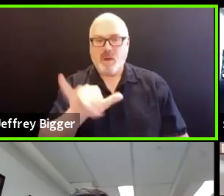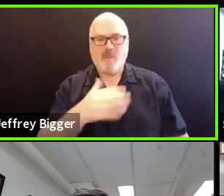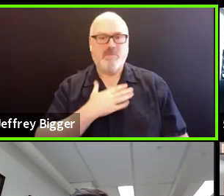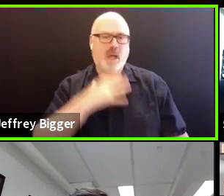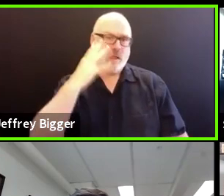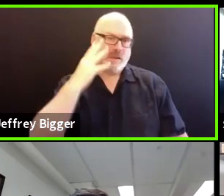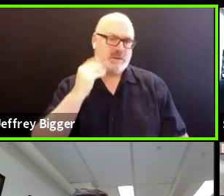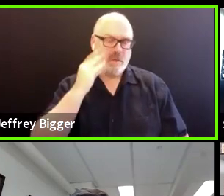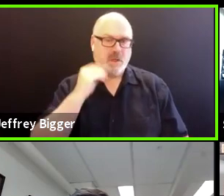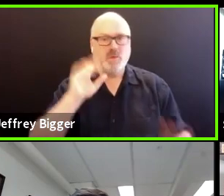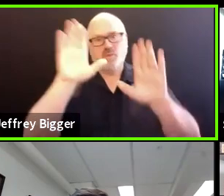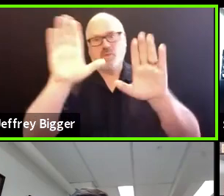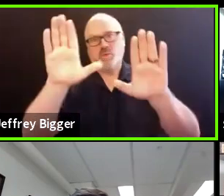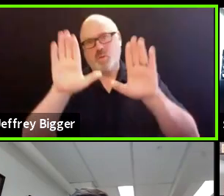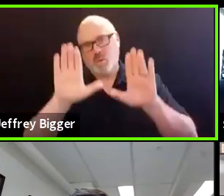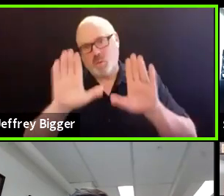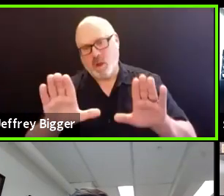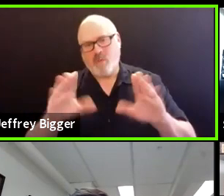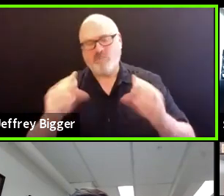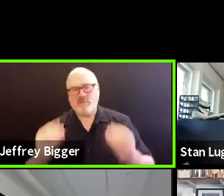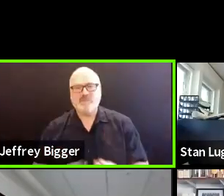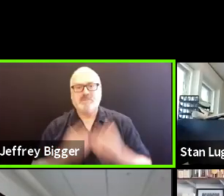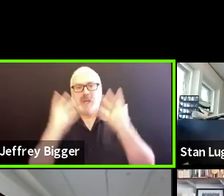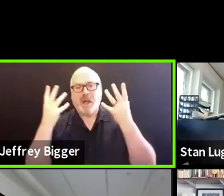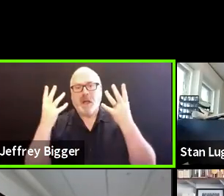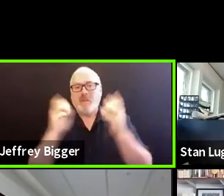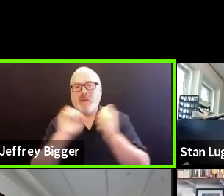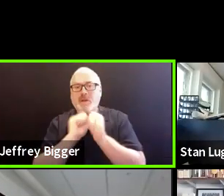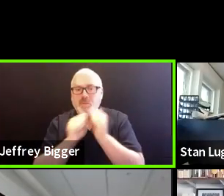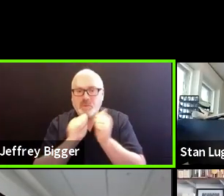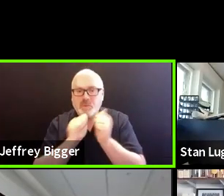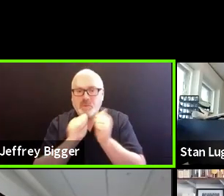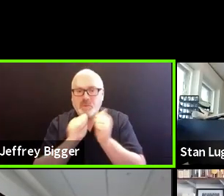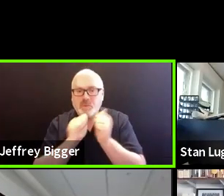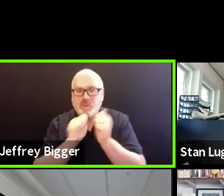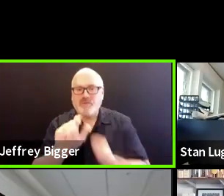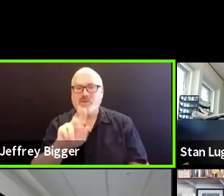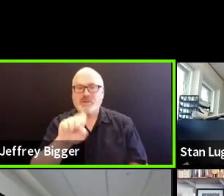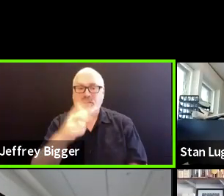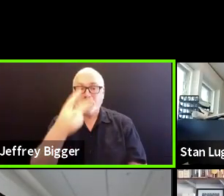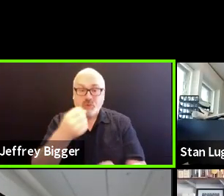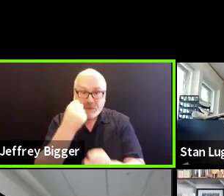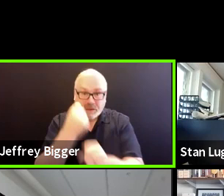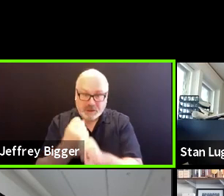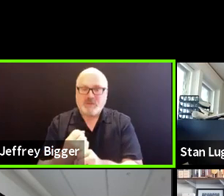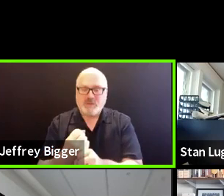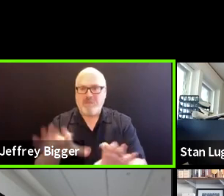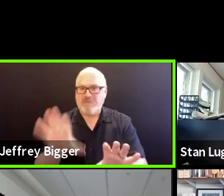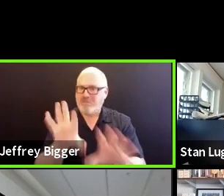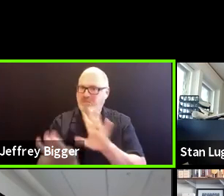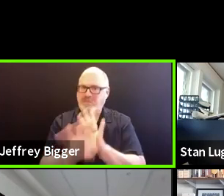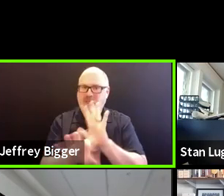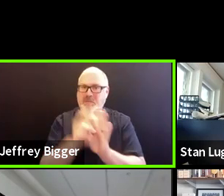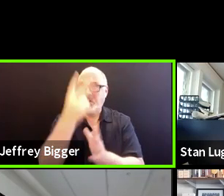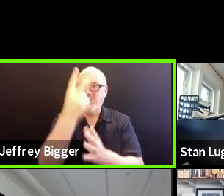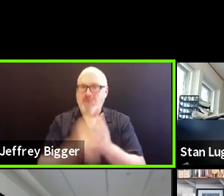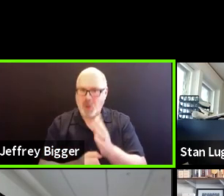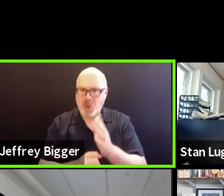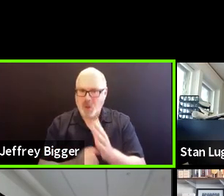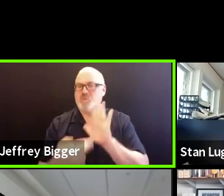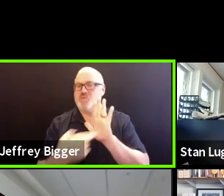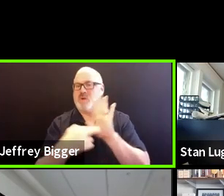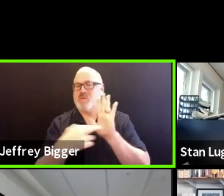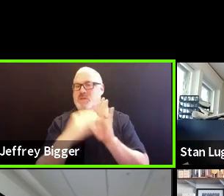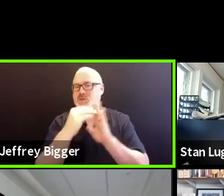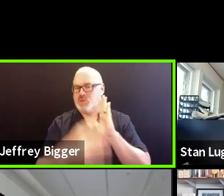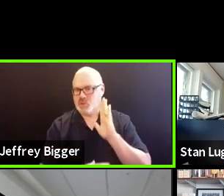really exceptional, and it inspired me to run for trustee for 2 years in a row. And I was elected to serve the student body. I just